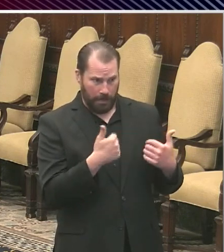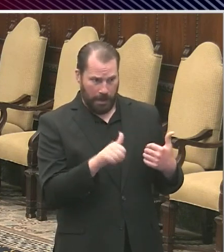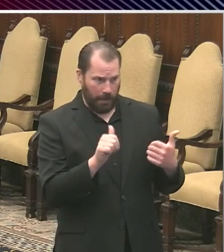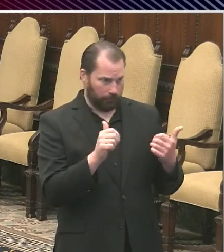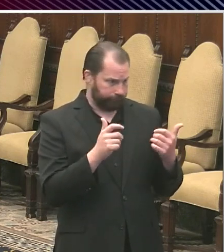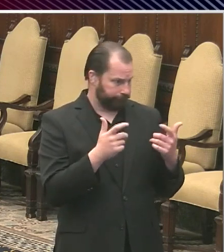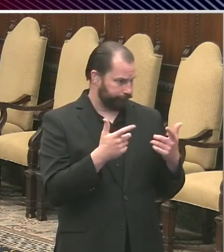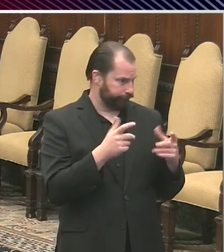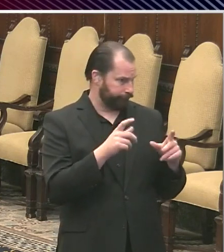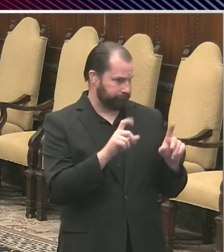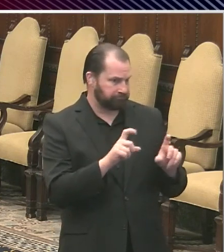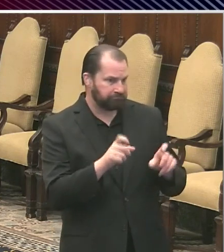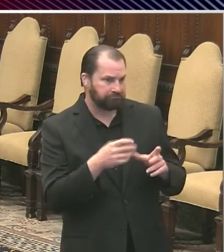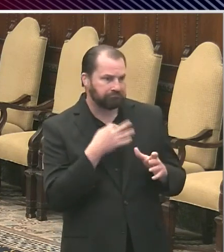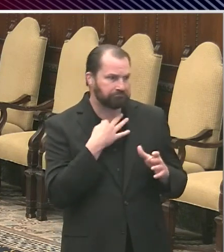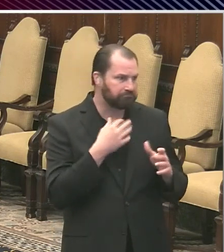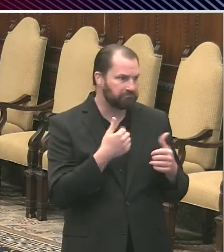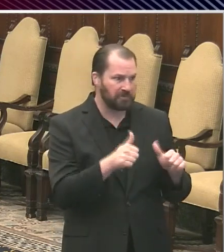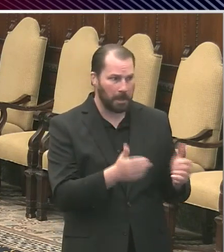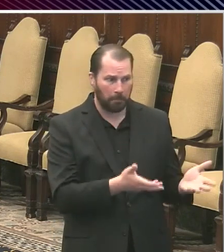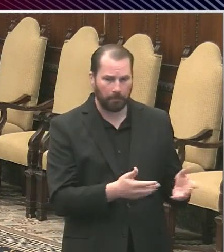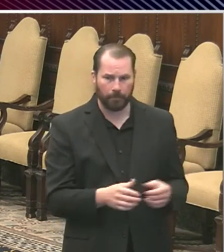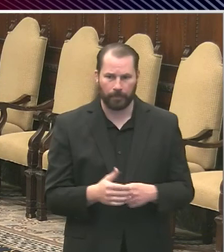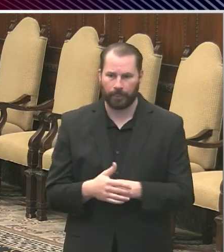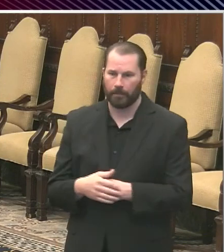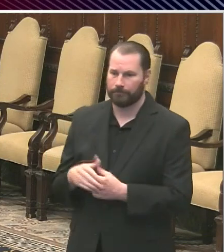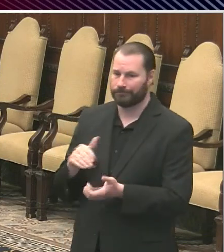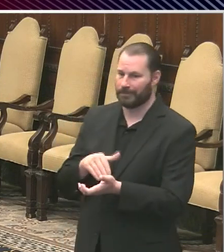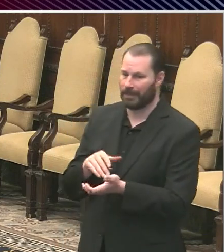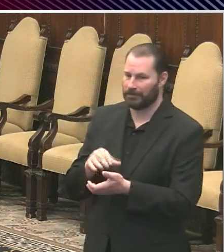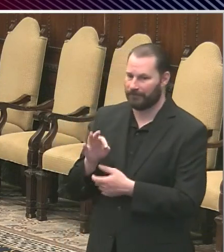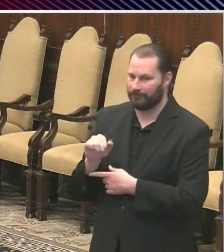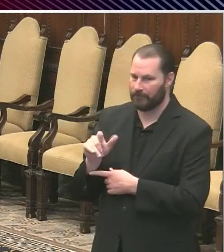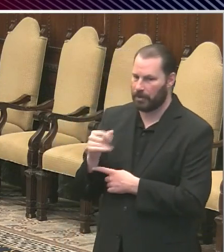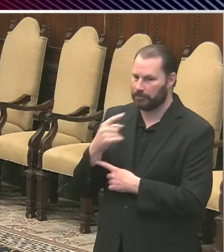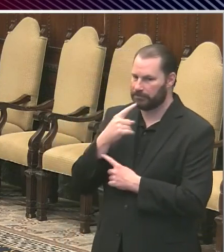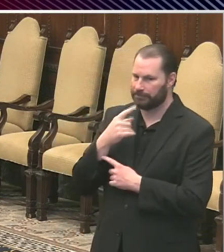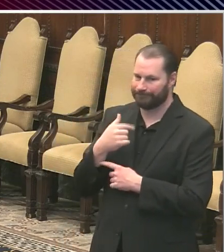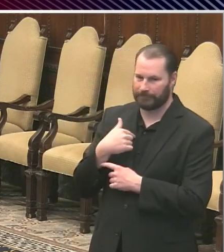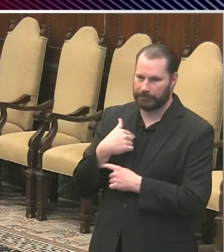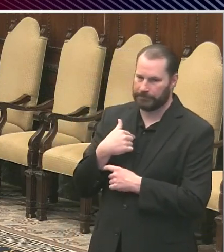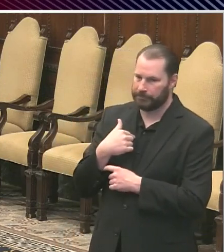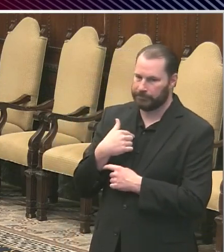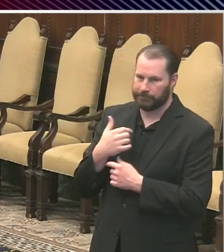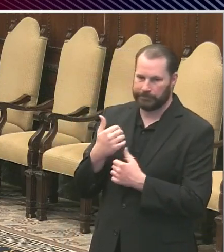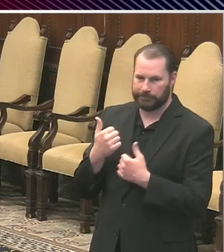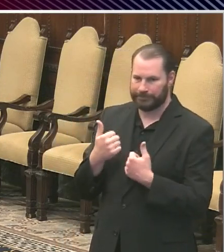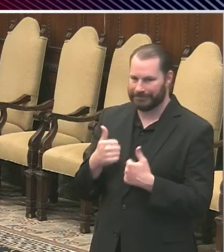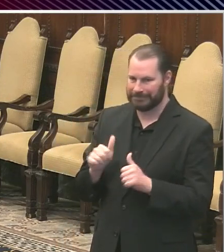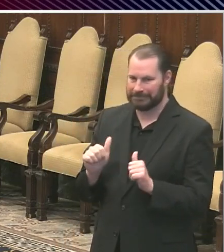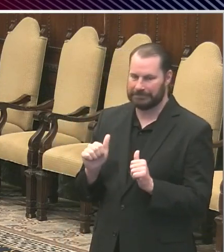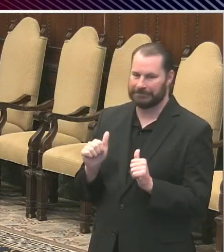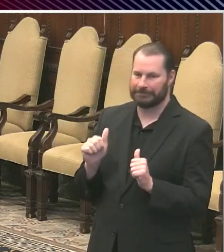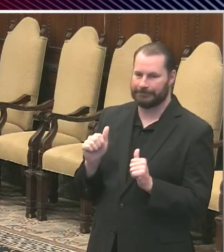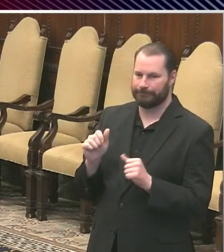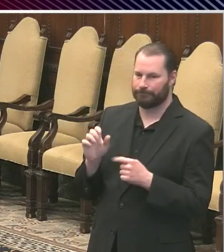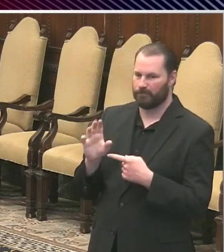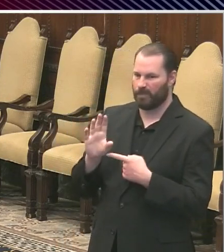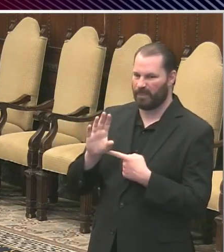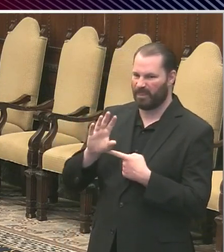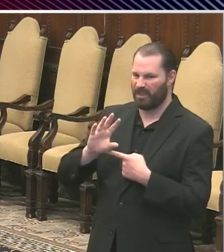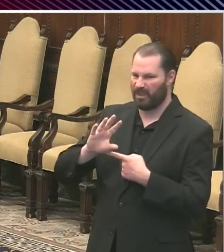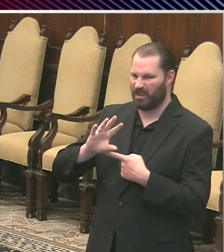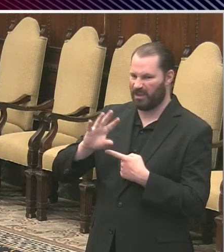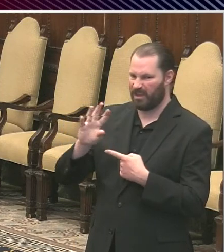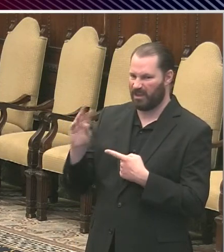thinking we're going to have the validation done. The company acknowledged that they were having a problem with false negatives. And so they came